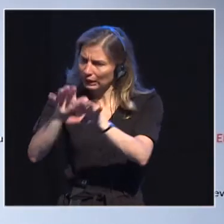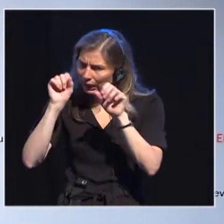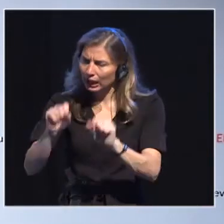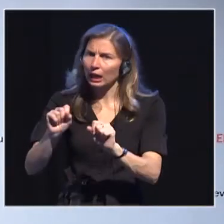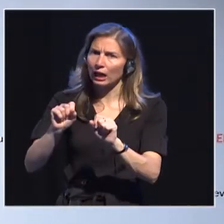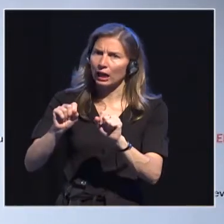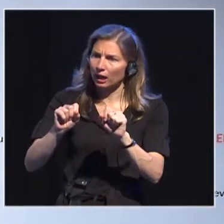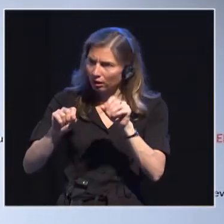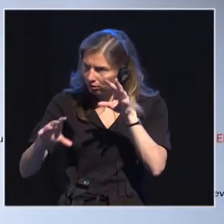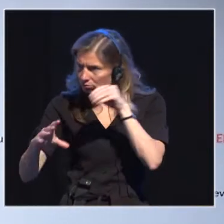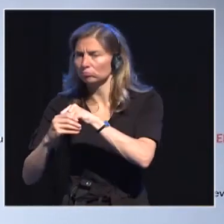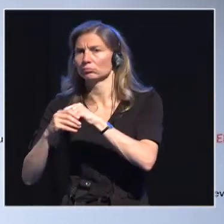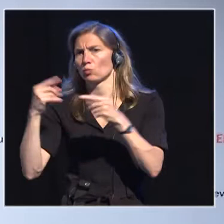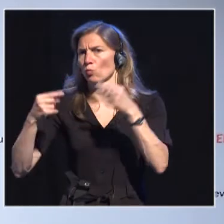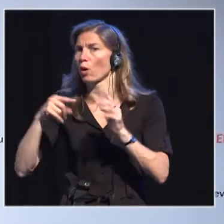incorporated in policy.